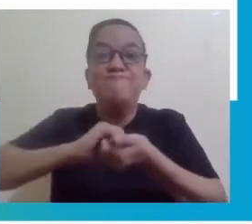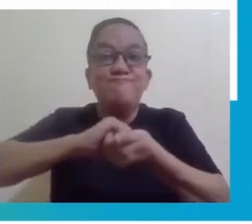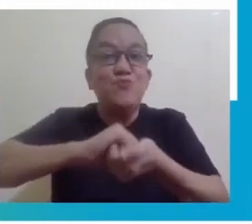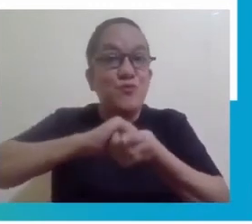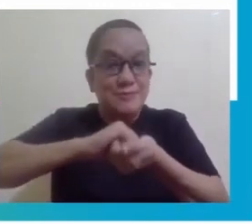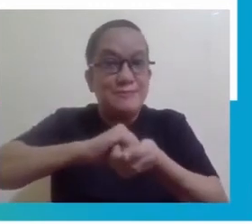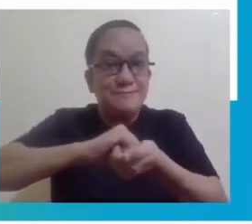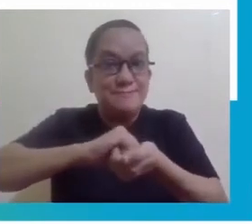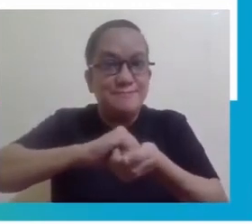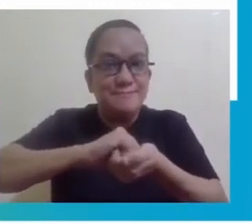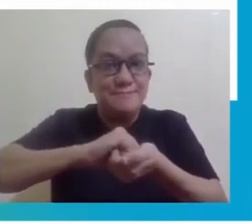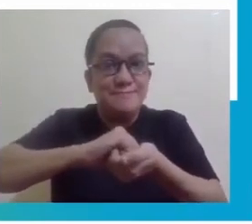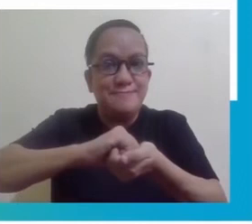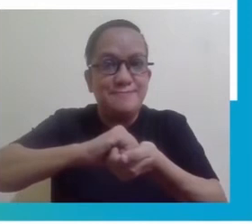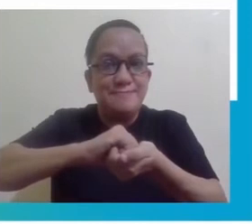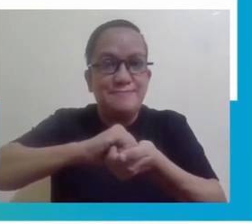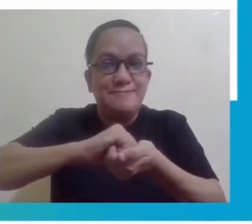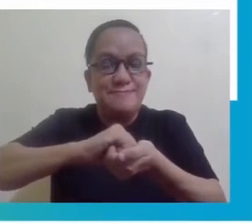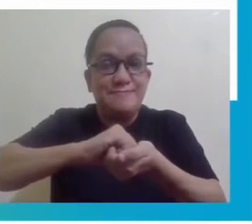Alliance issue raised by Alliance,